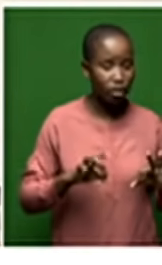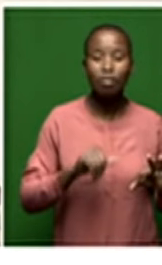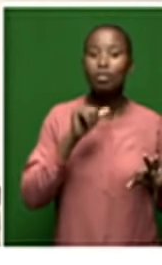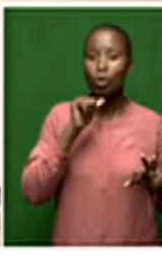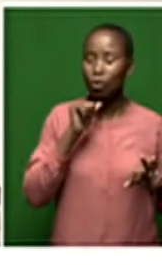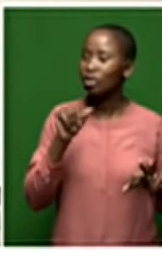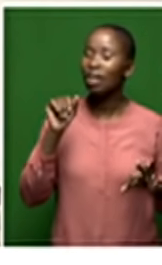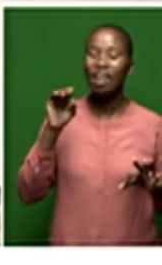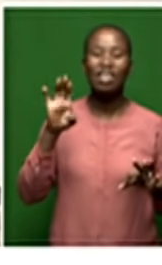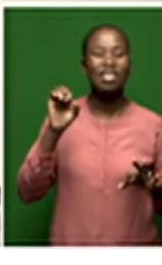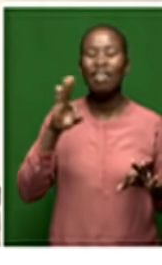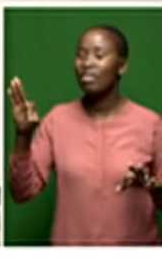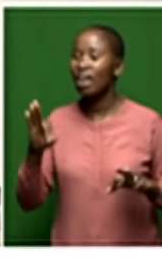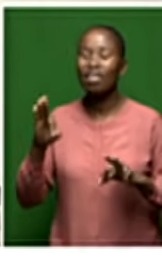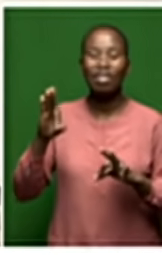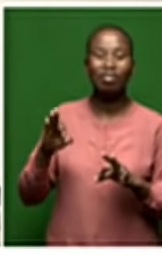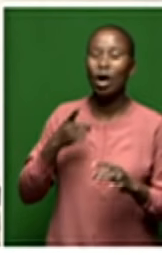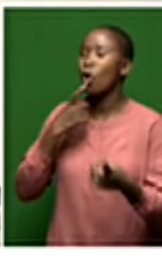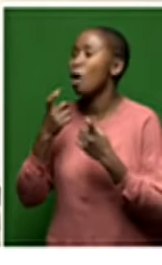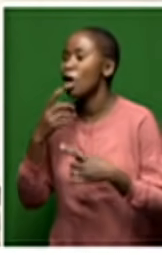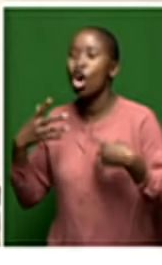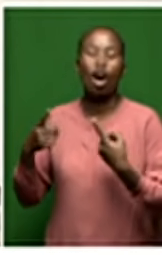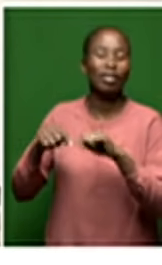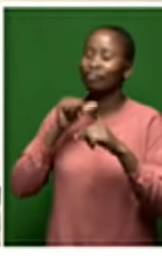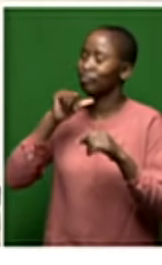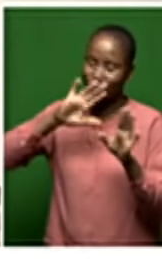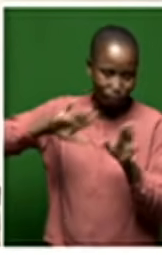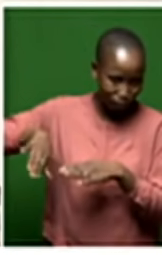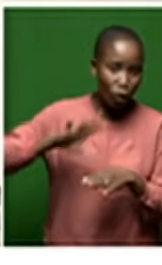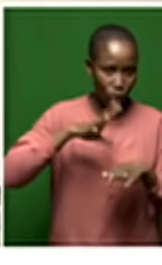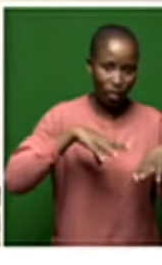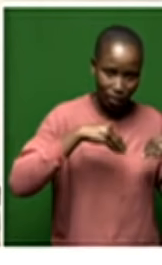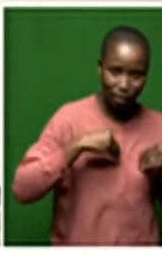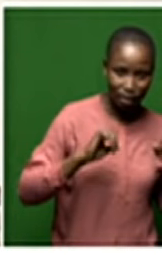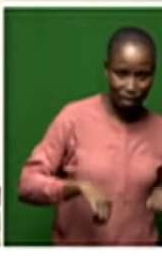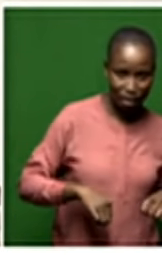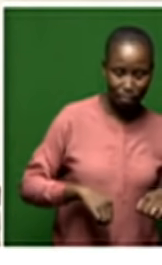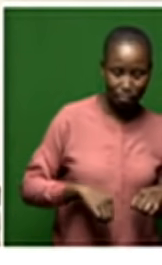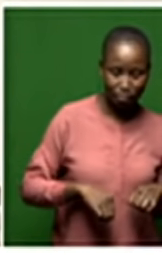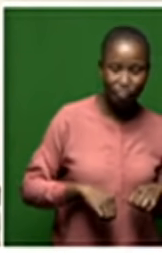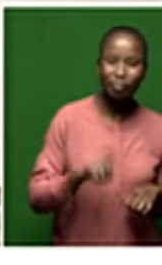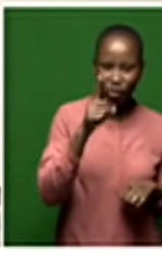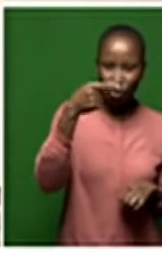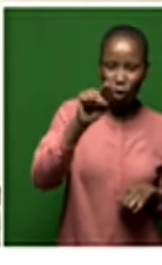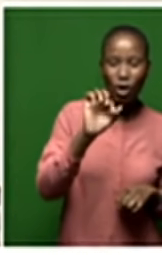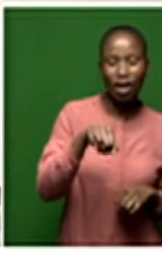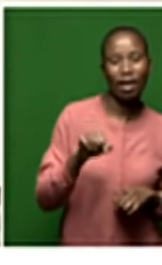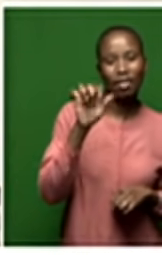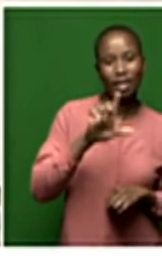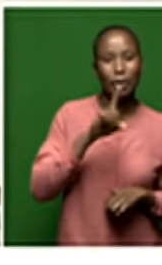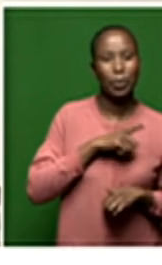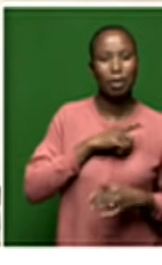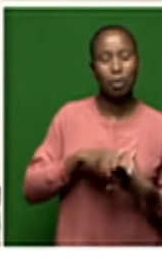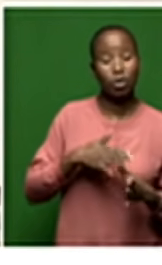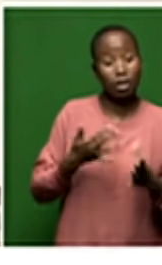EFF kicks the doors or jumps through the windows, it will be accepted. We will insist on the same point. And you're right, Leanne, because